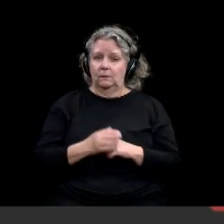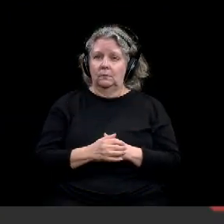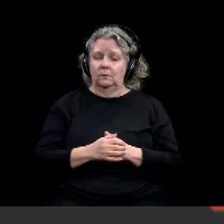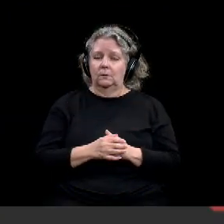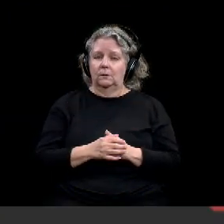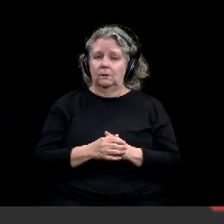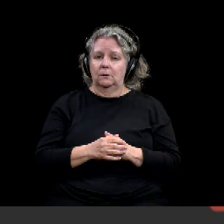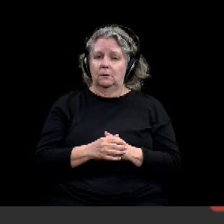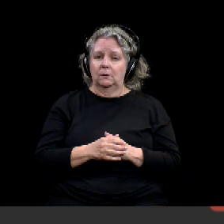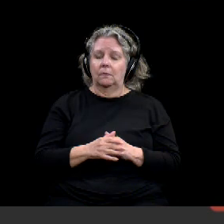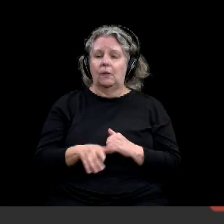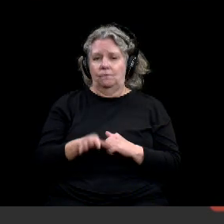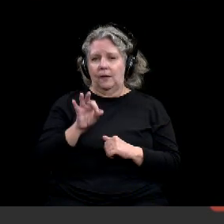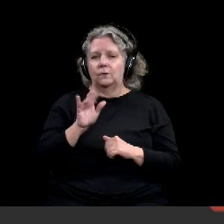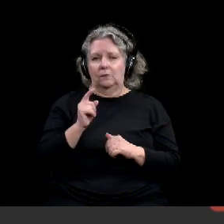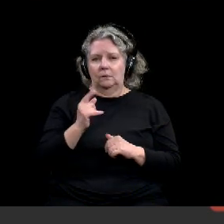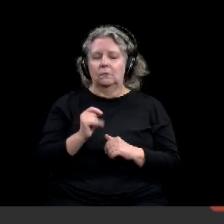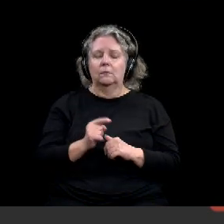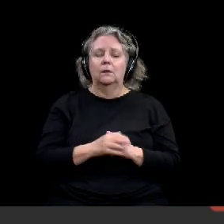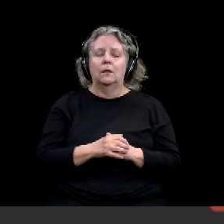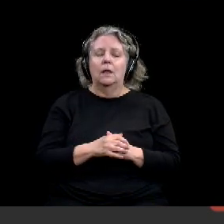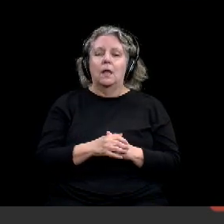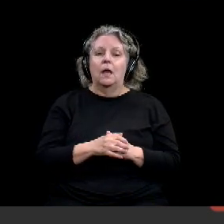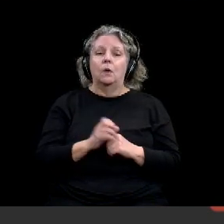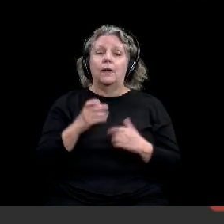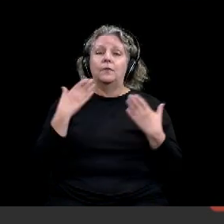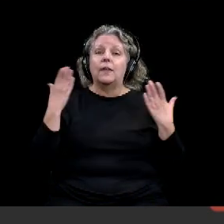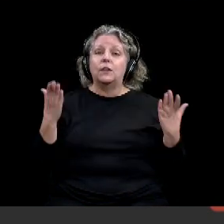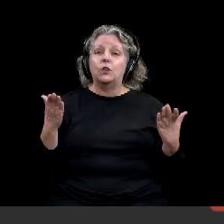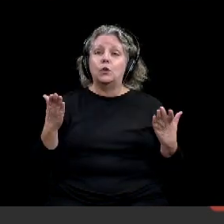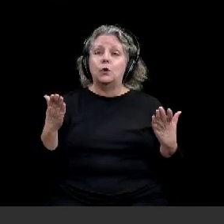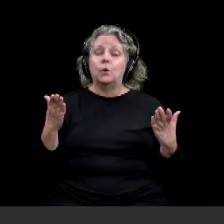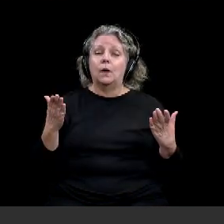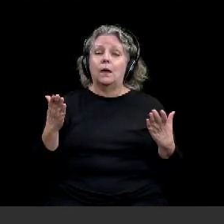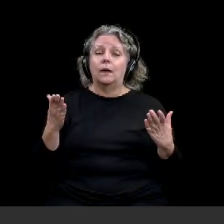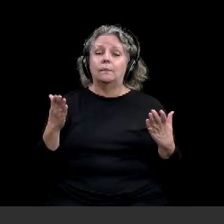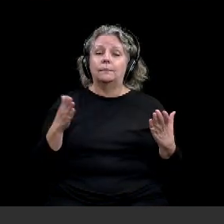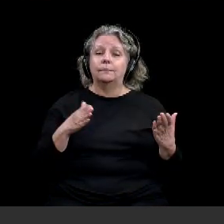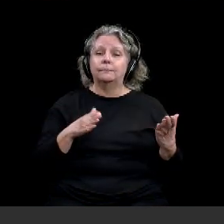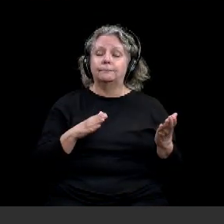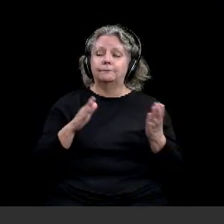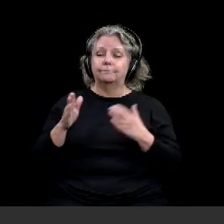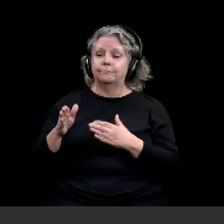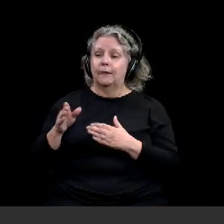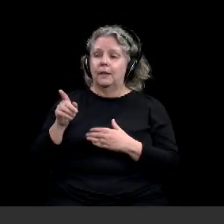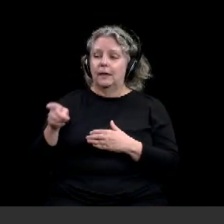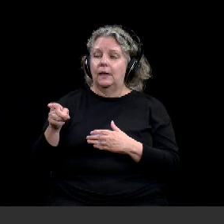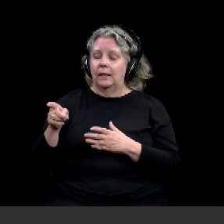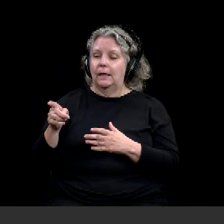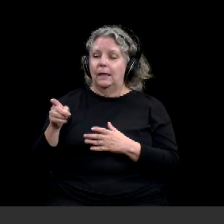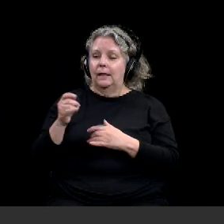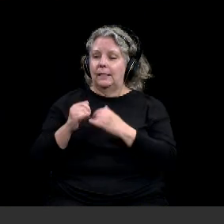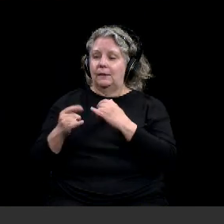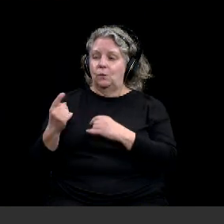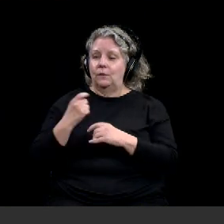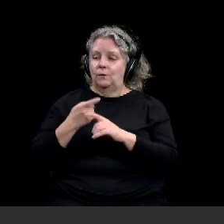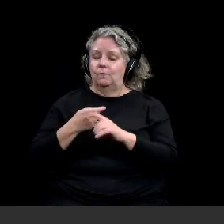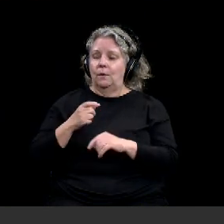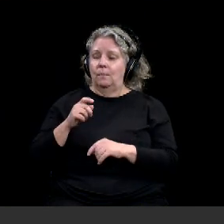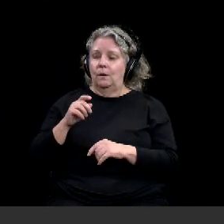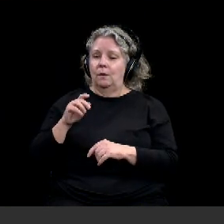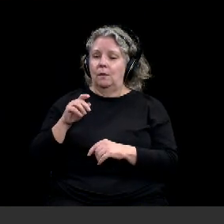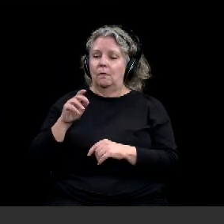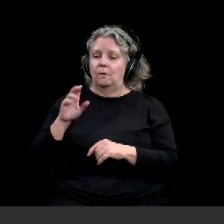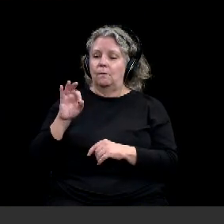Let's go back to Brenshavia Jordan now for our final question from Fox 44. Brenshavia? Yes, this is for Kelly again, or for